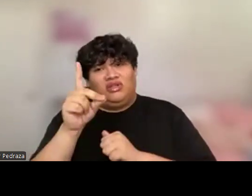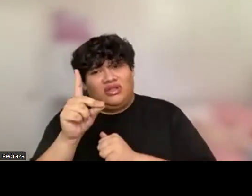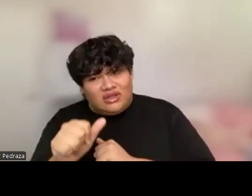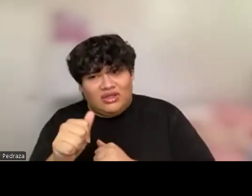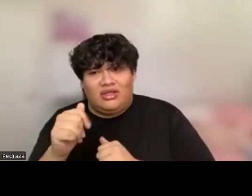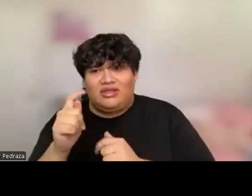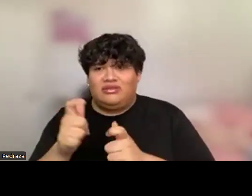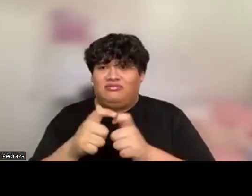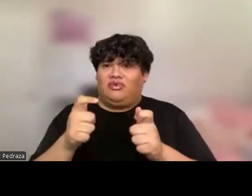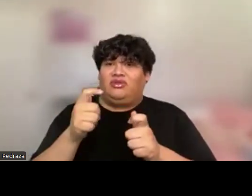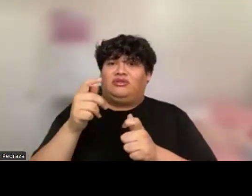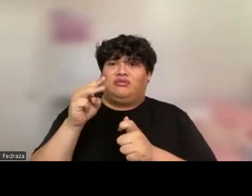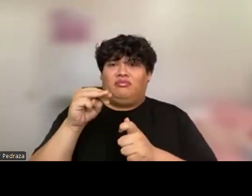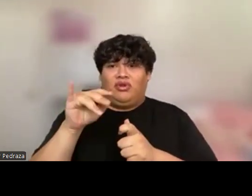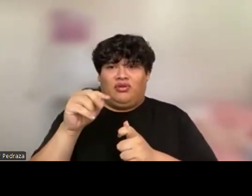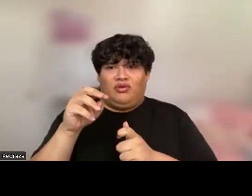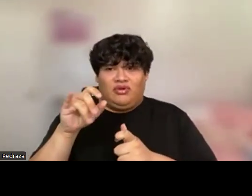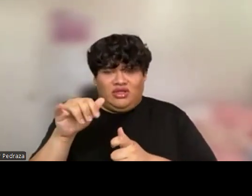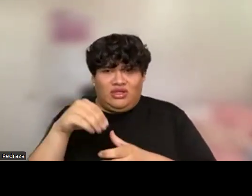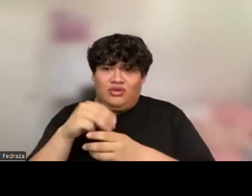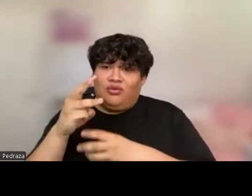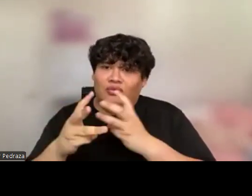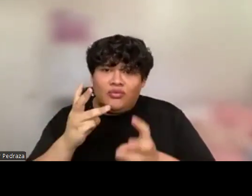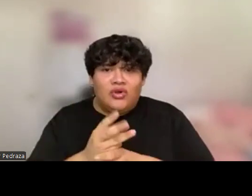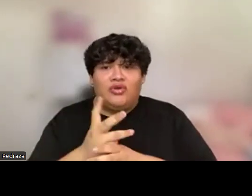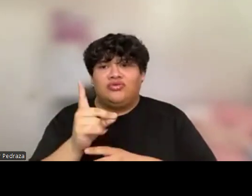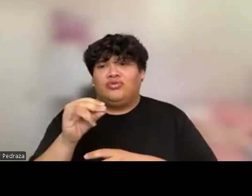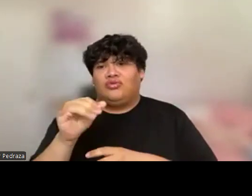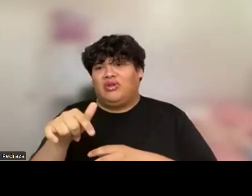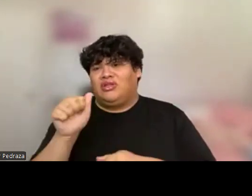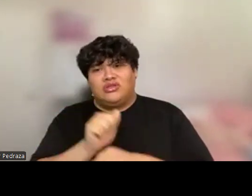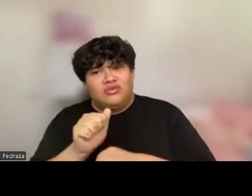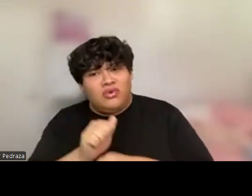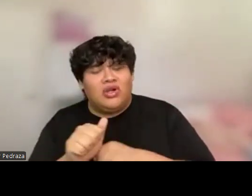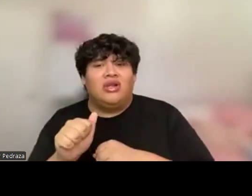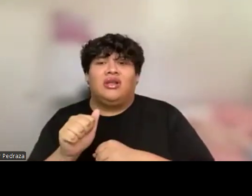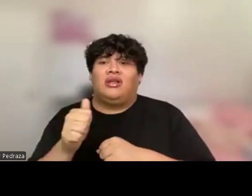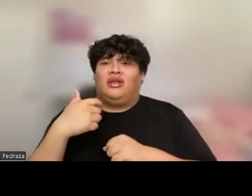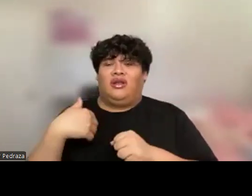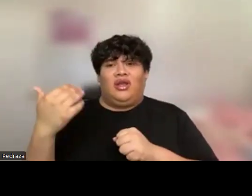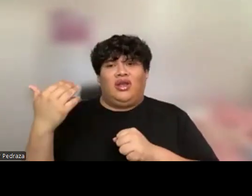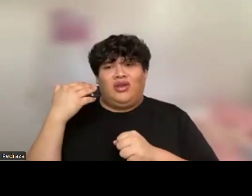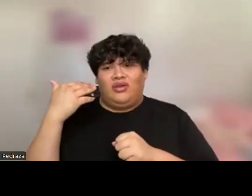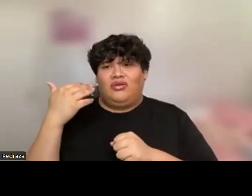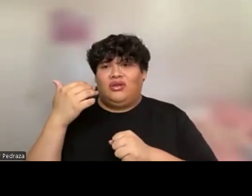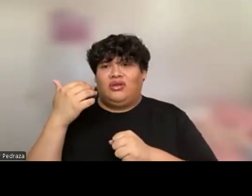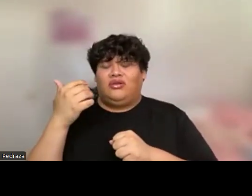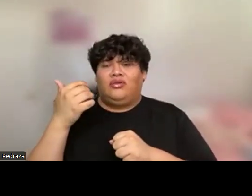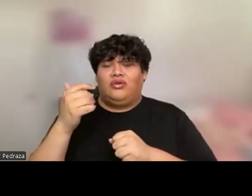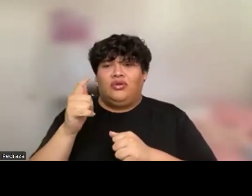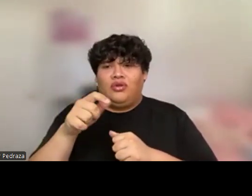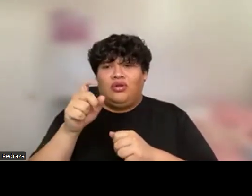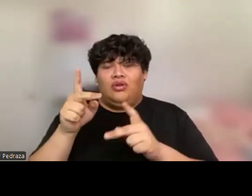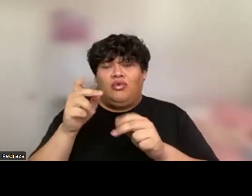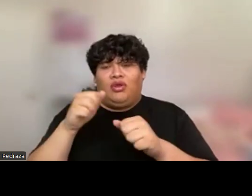biggest minority in the world. And so, doing this work as, I run the Elder and Dependent Adult Abuse